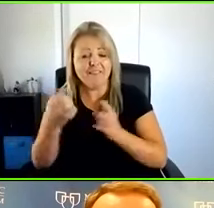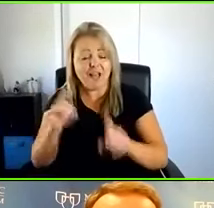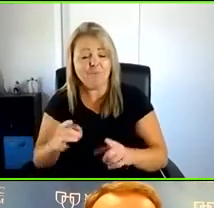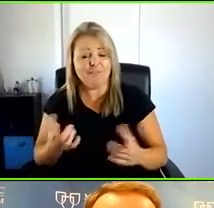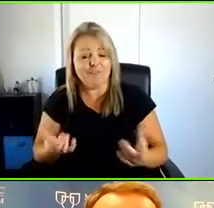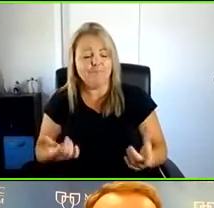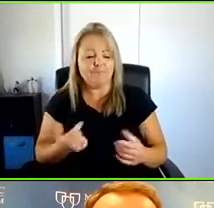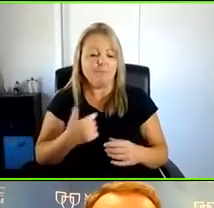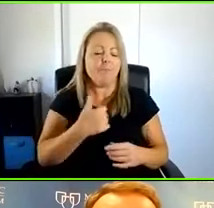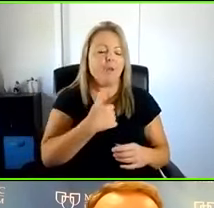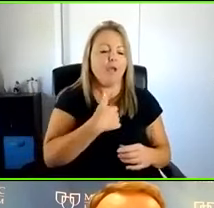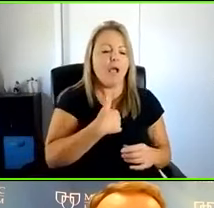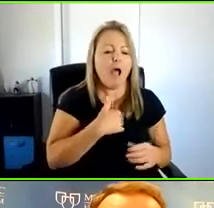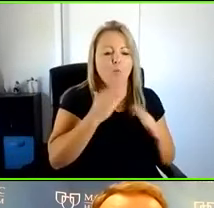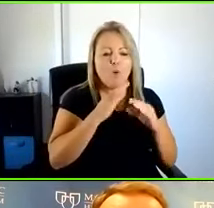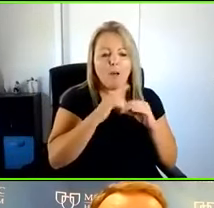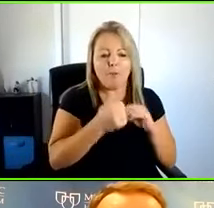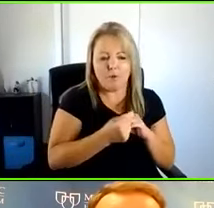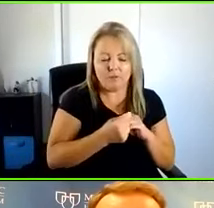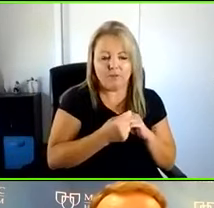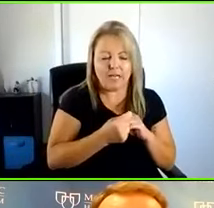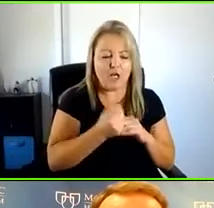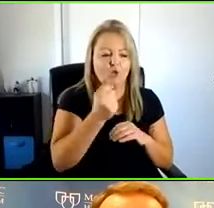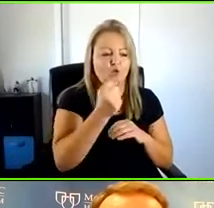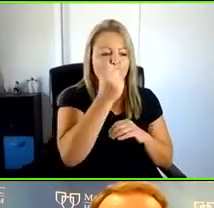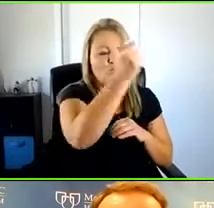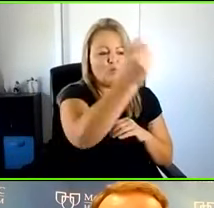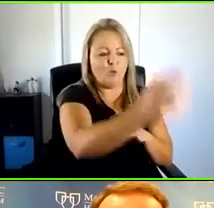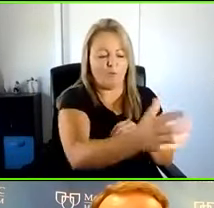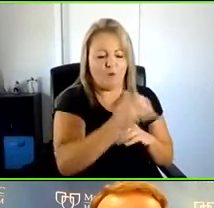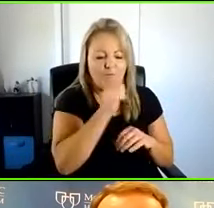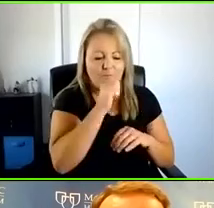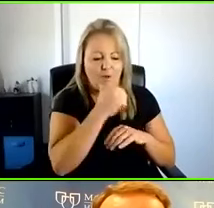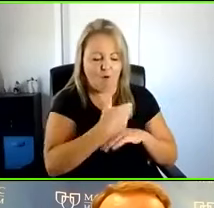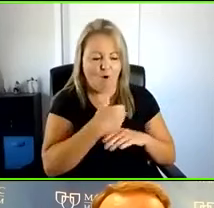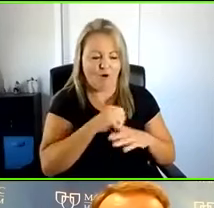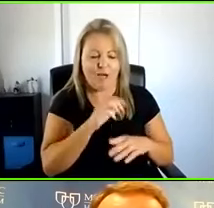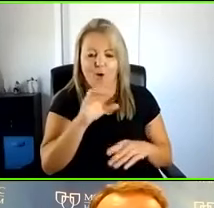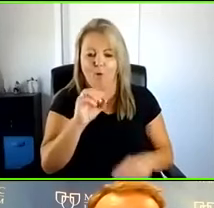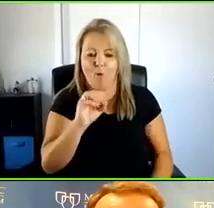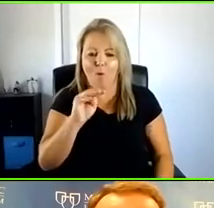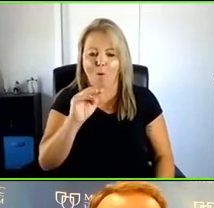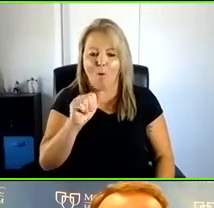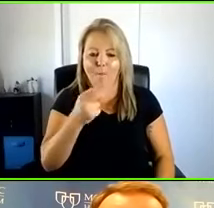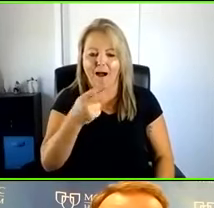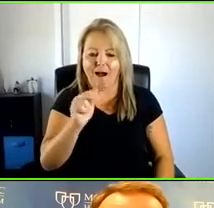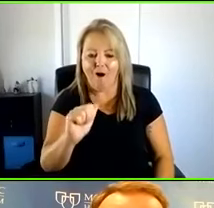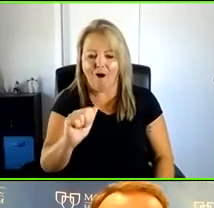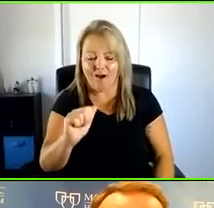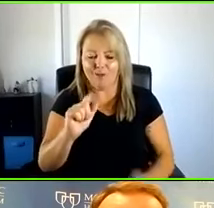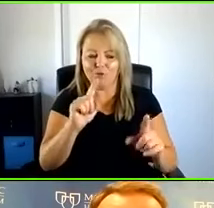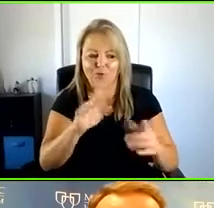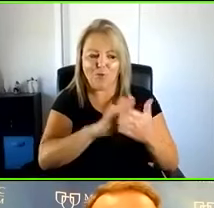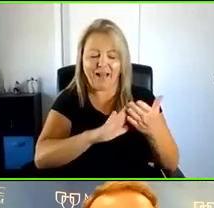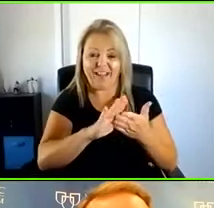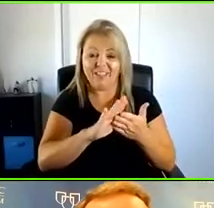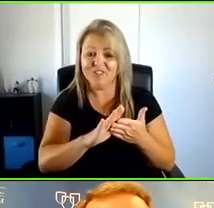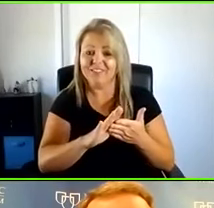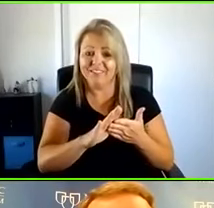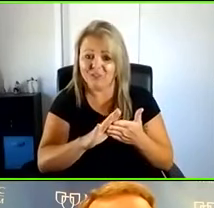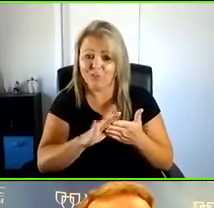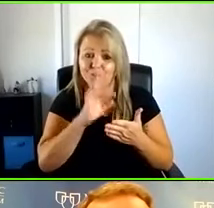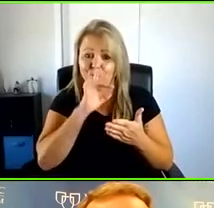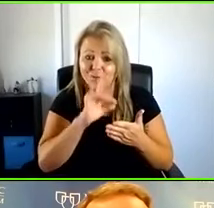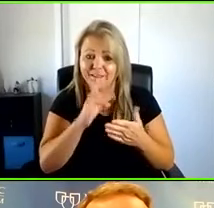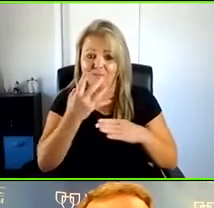Yeah, I worry about that. I again just dropped my daughter off in Omaha to go to college, and really 4